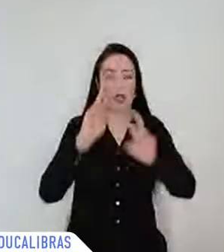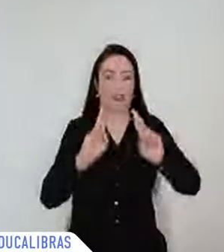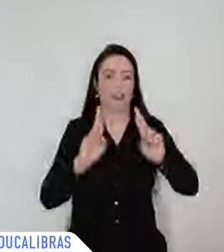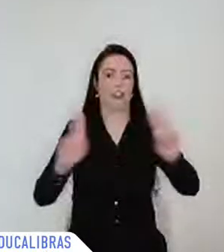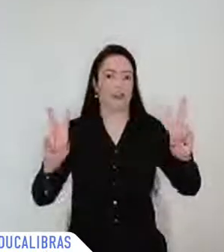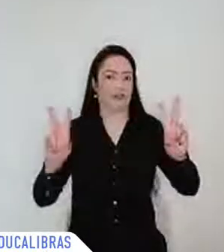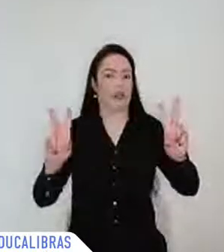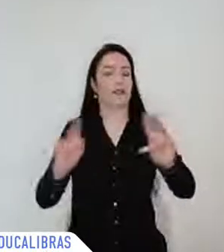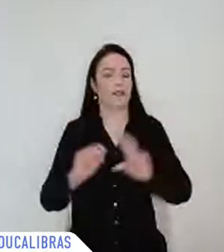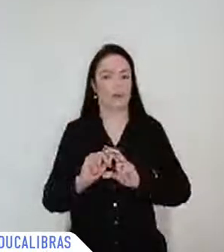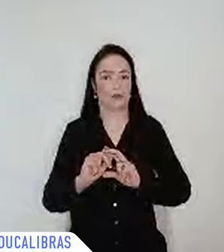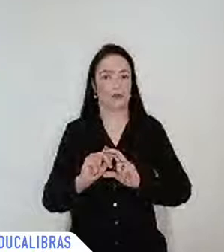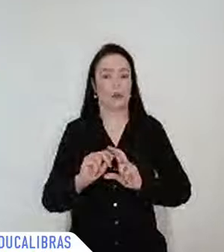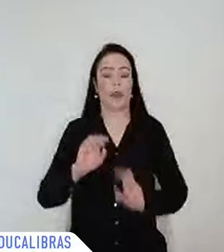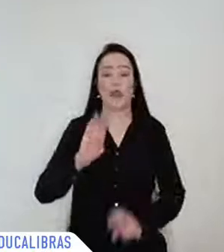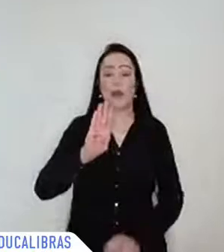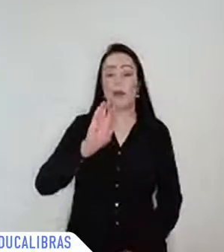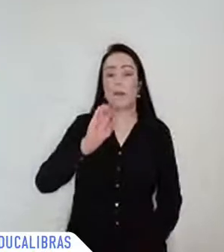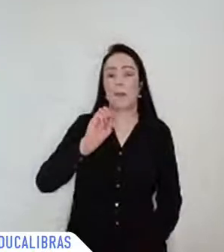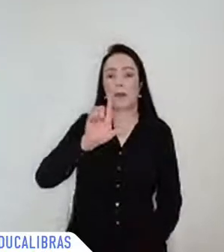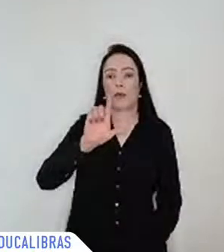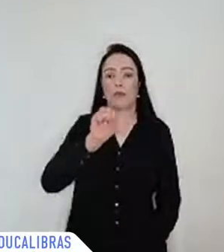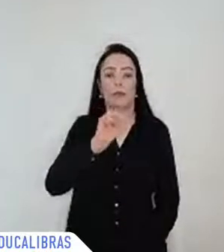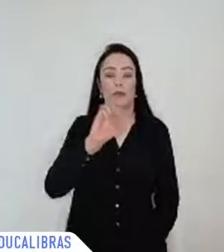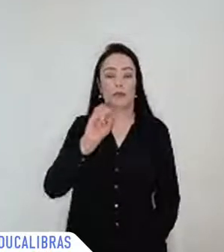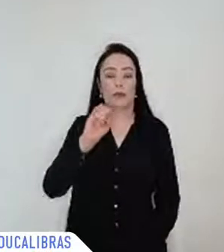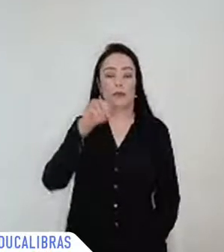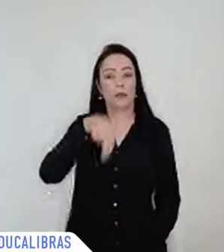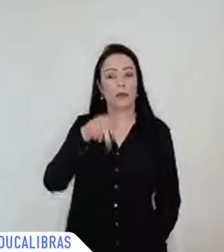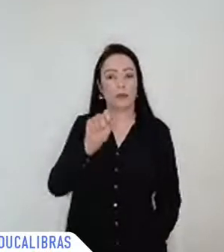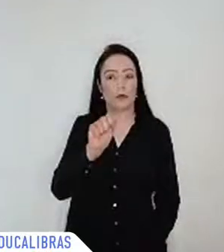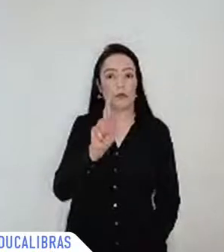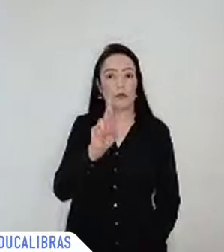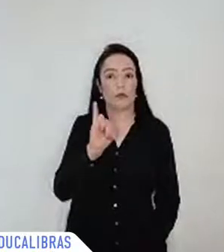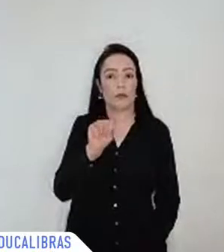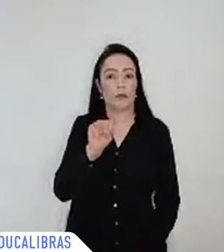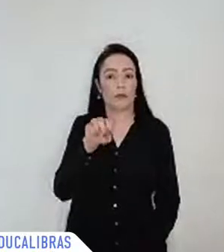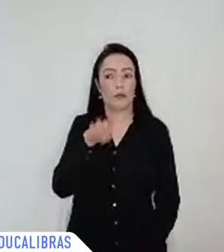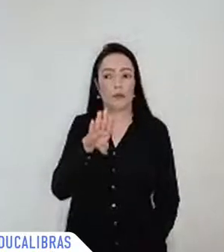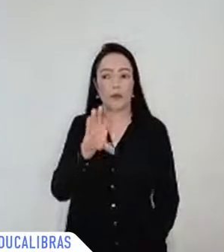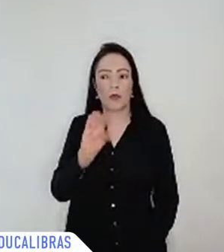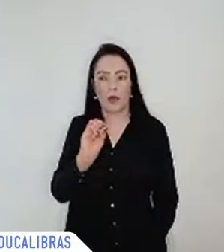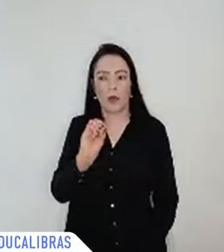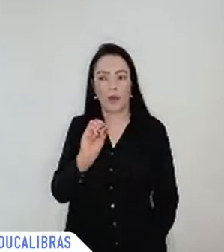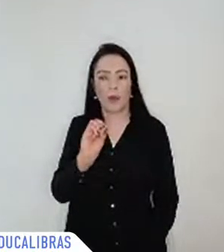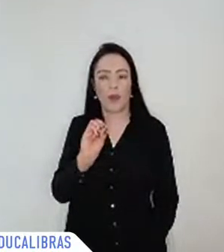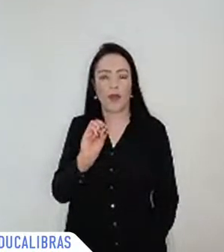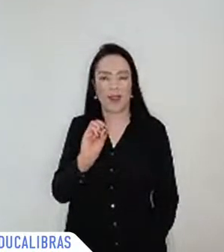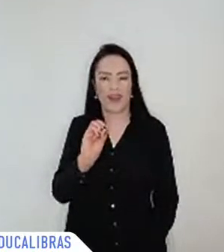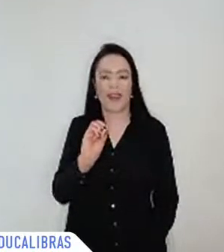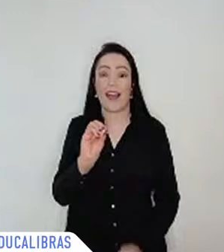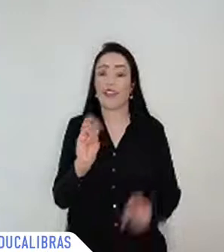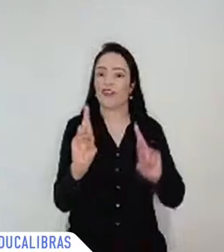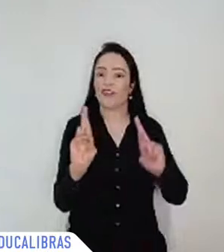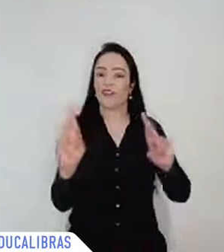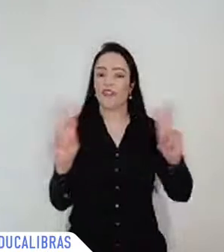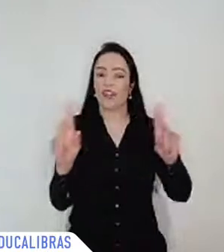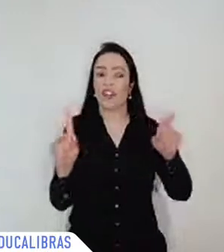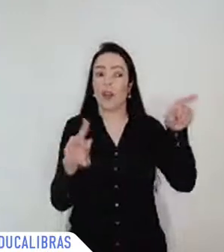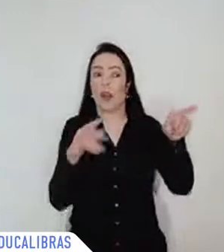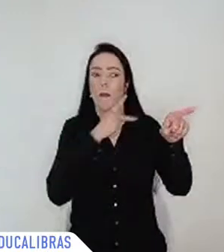is another thing, and sometimes they get to meet. And the Bolsonarism will follow